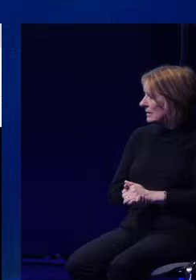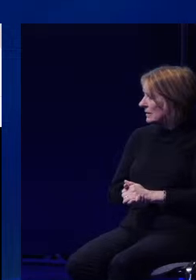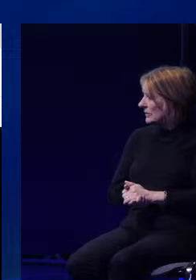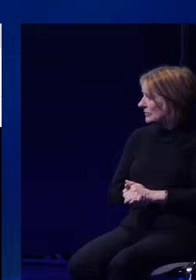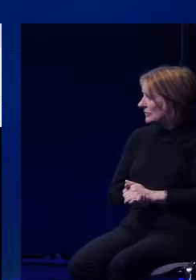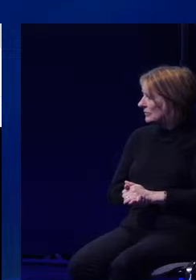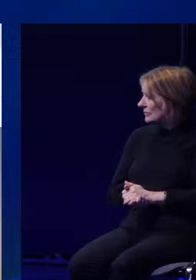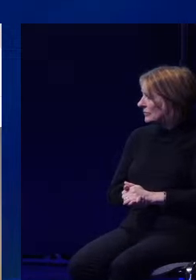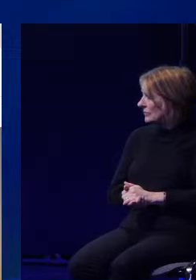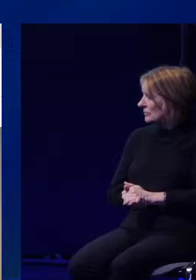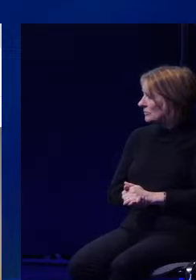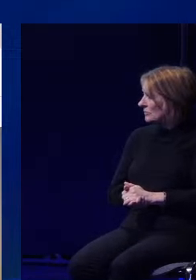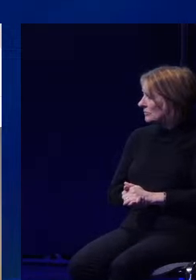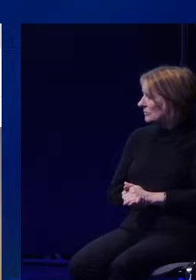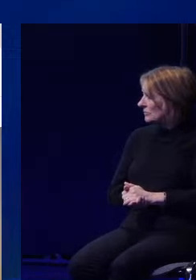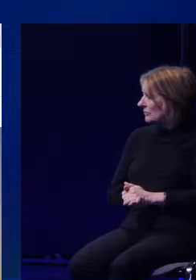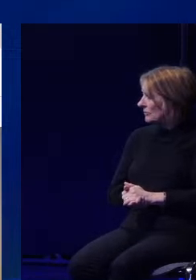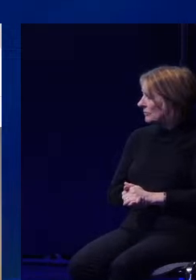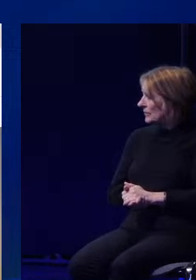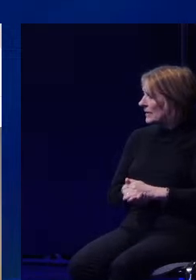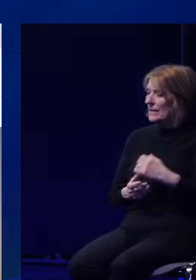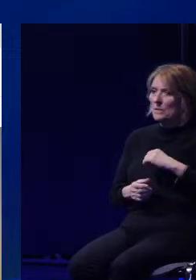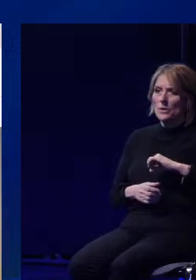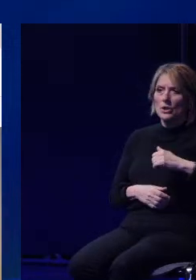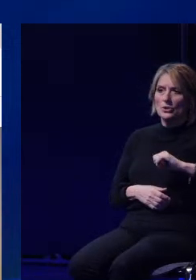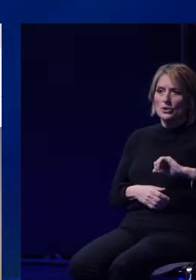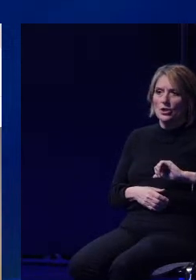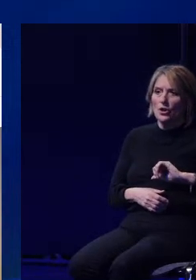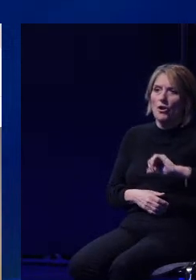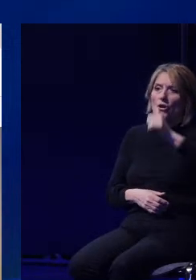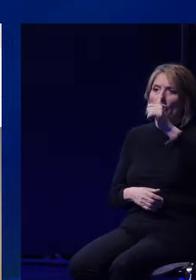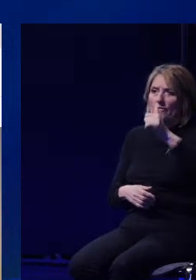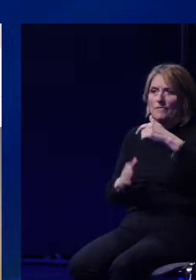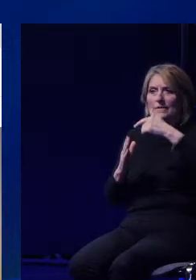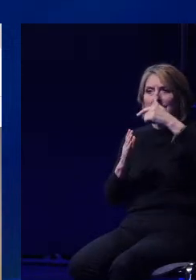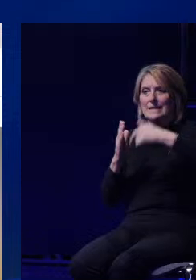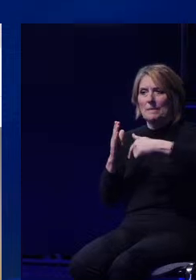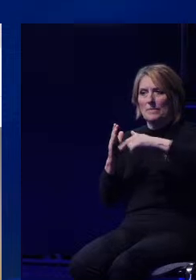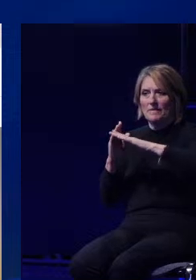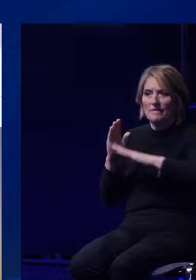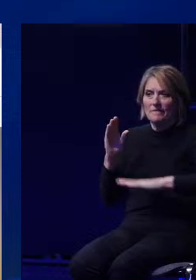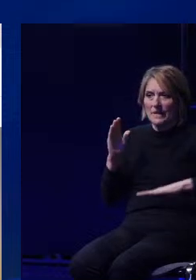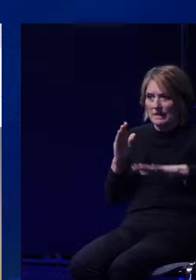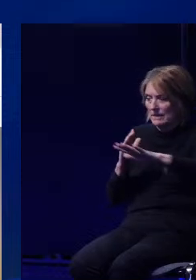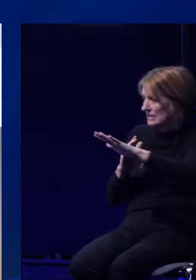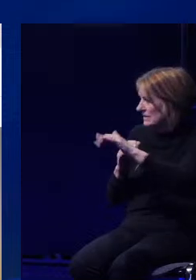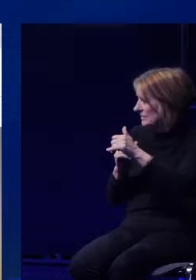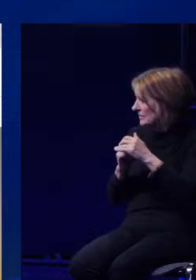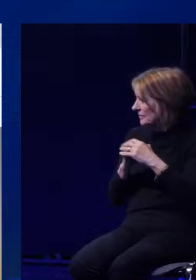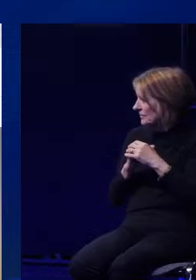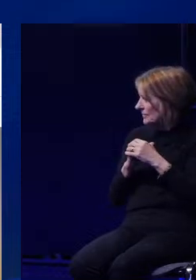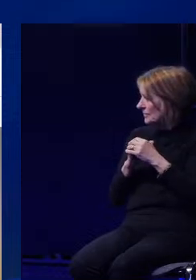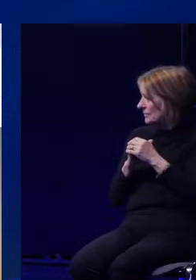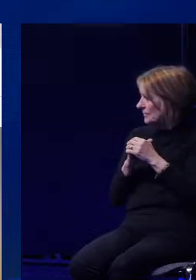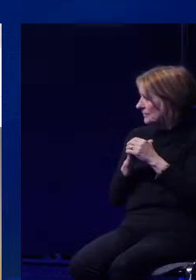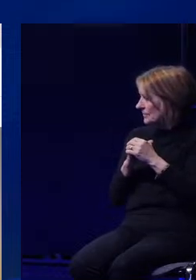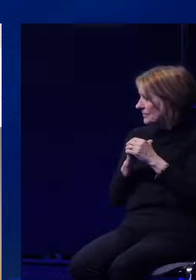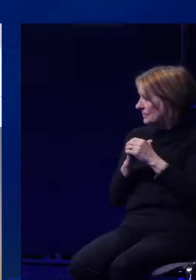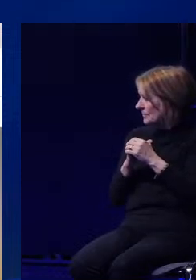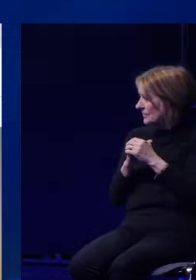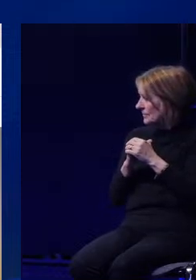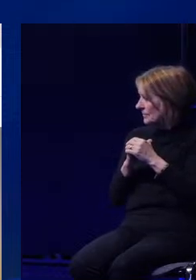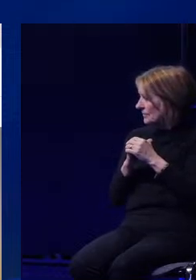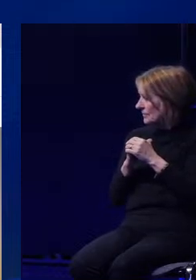the depth of field that I've applied. So I'm going to turn off the depth of field actually in properties, because that depth of field is a